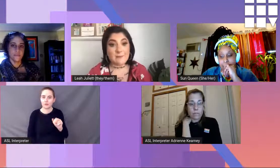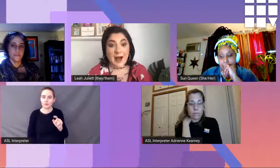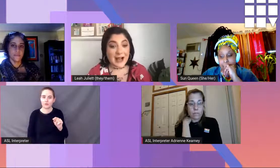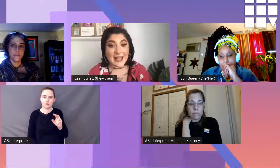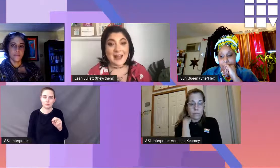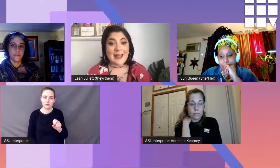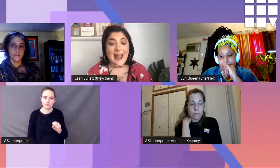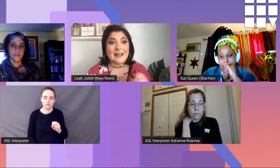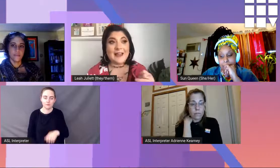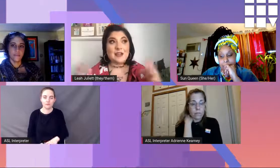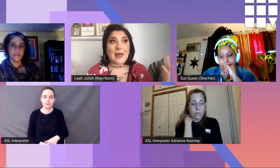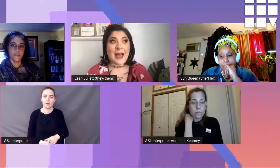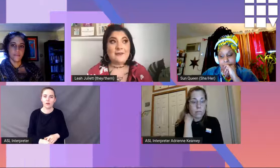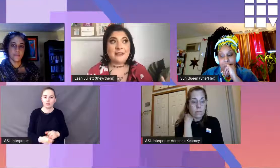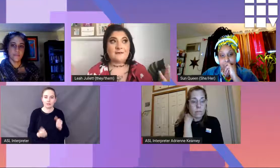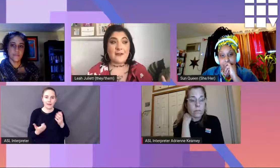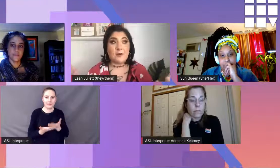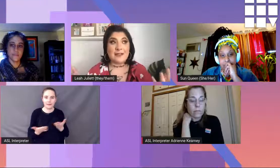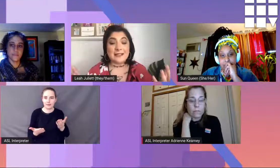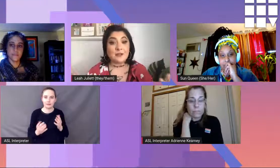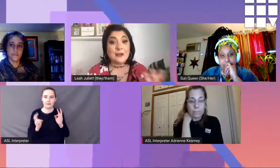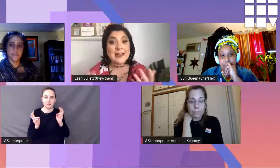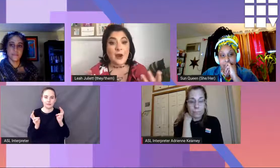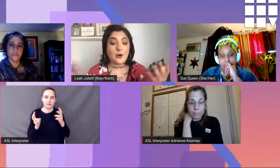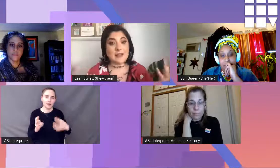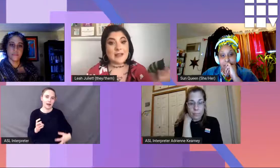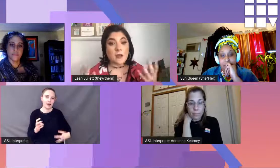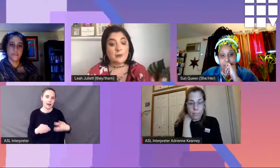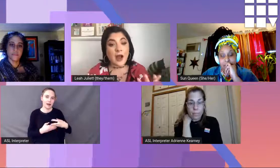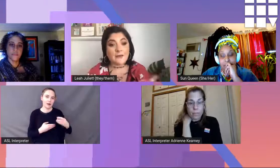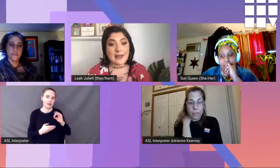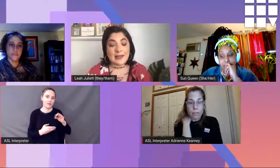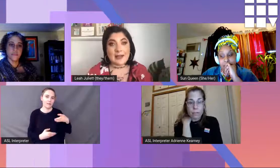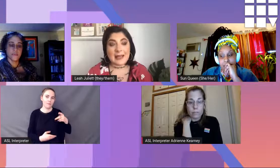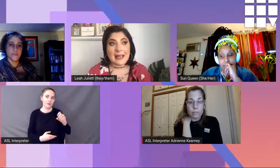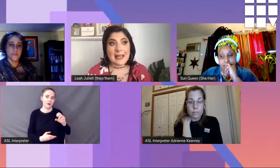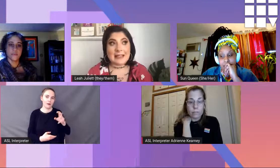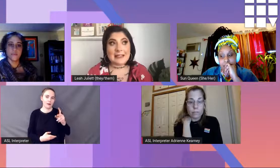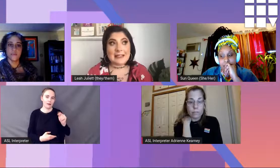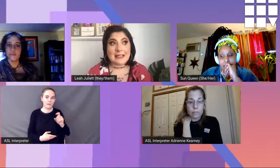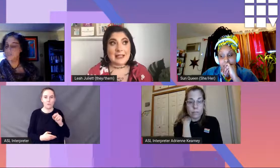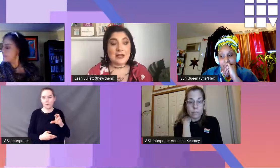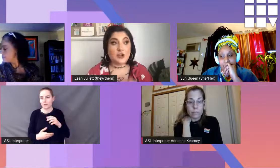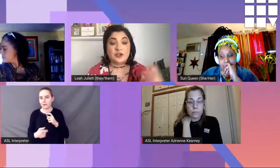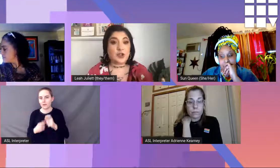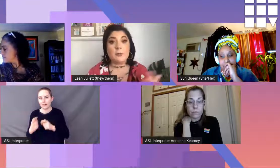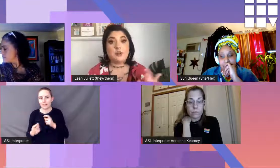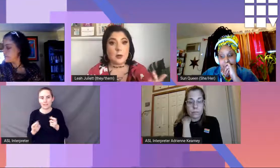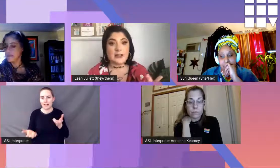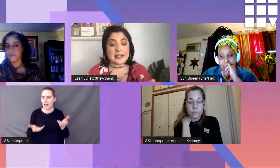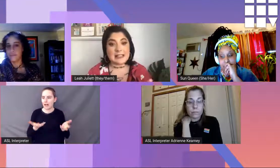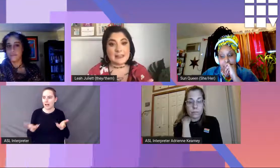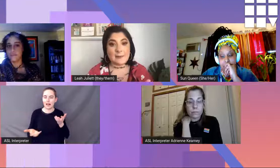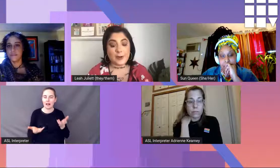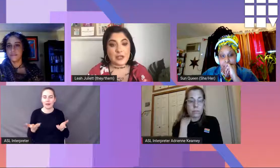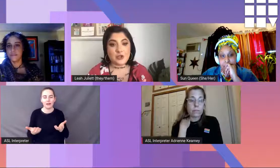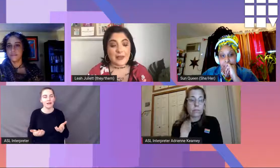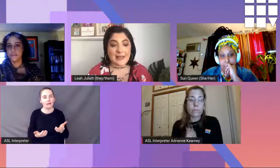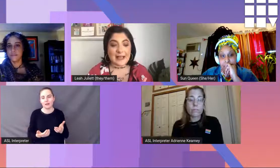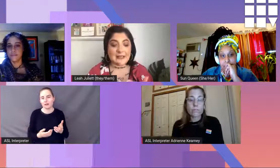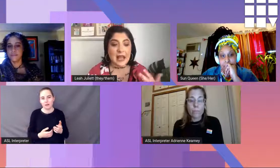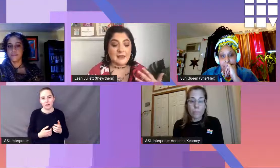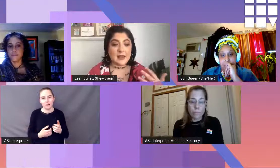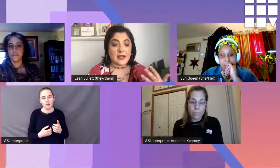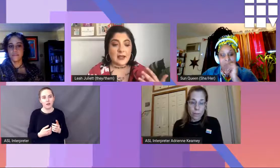it out of pocket. And then you have this 501c3 now, or this nonprofit, and there's so much work that needs to be put into